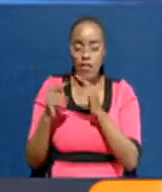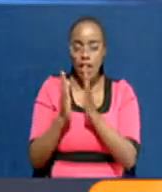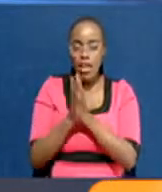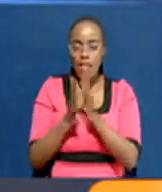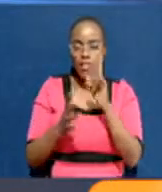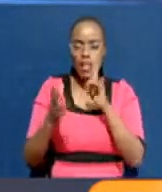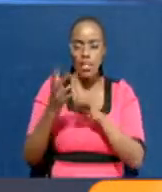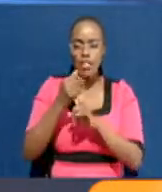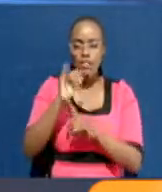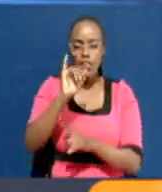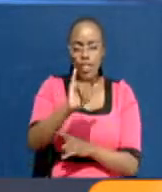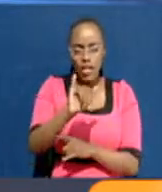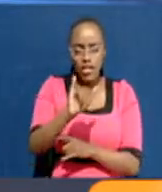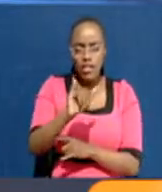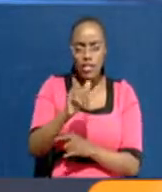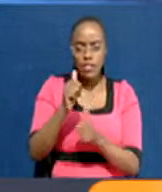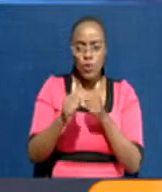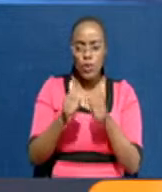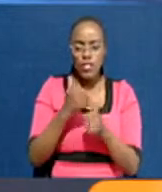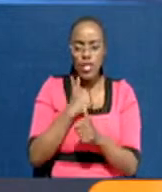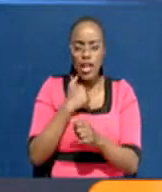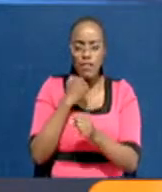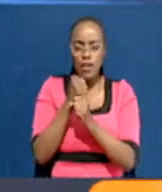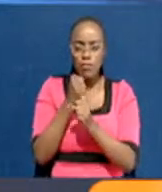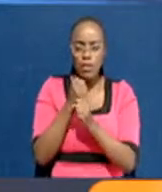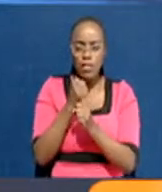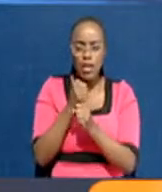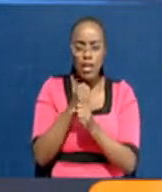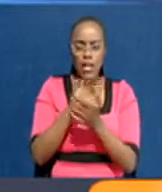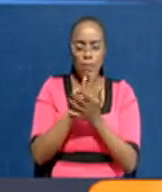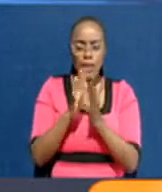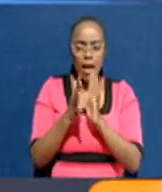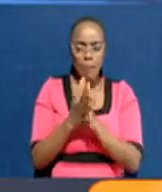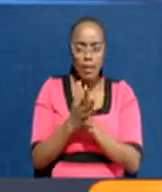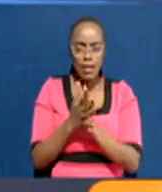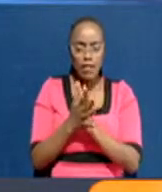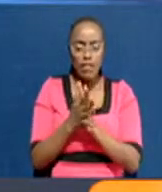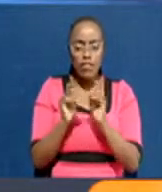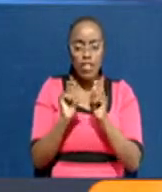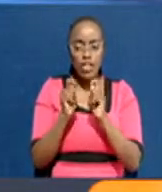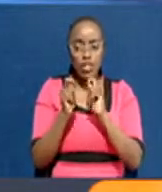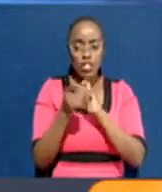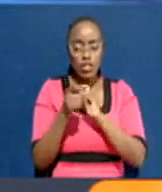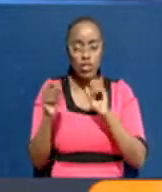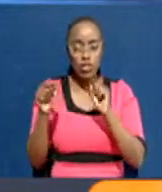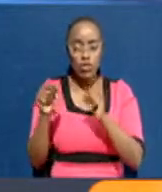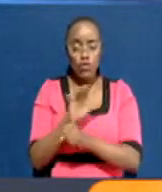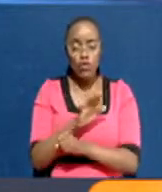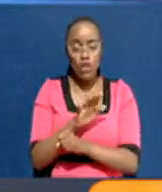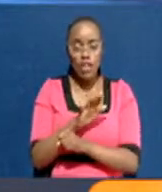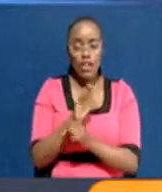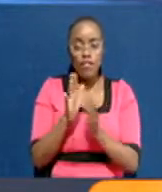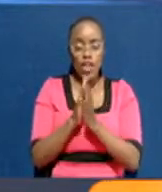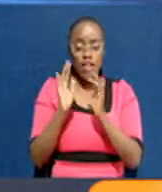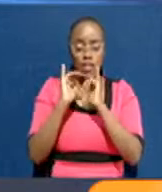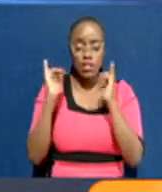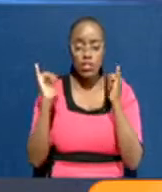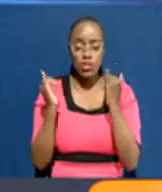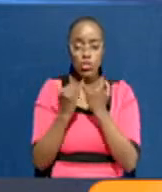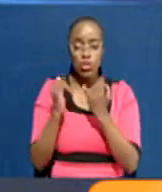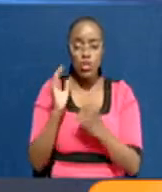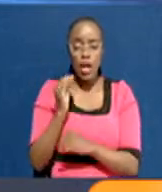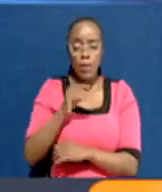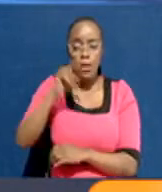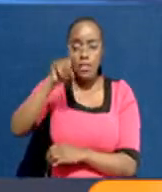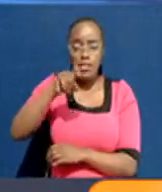year, which likely went smoothly. We had a new government come in, smooth transition of power. Our institutions work, and they show